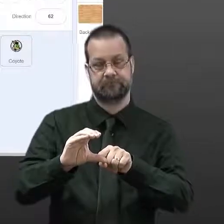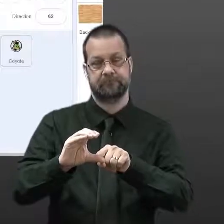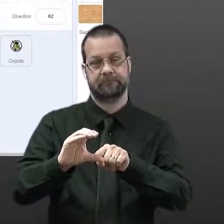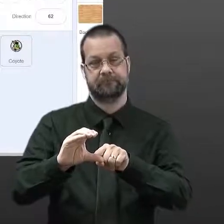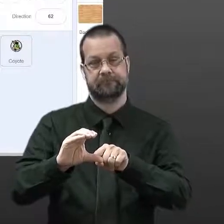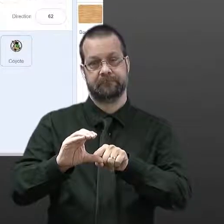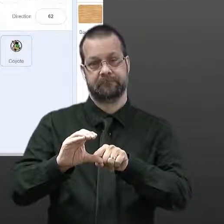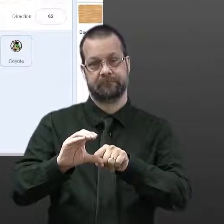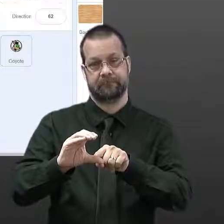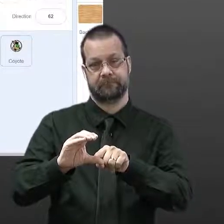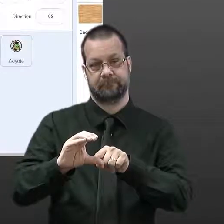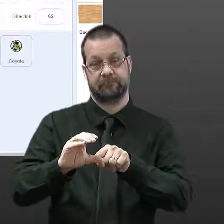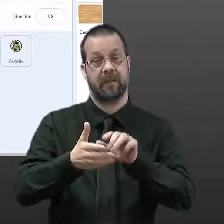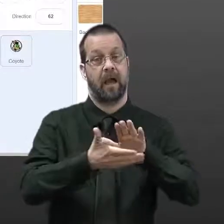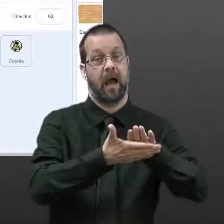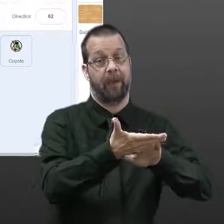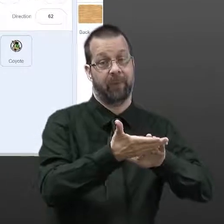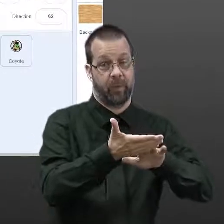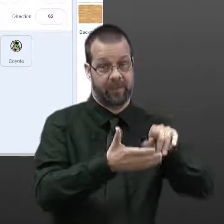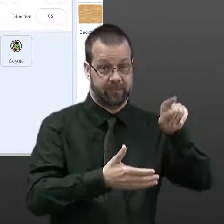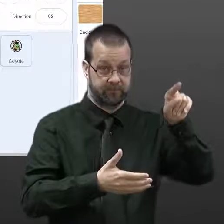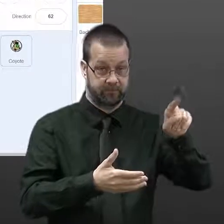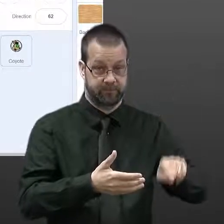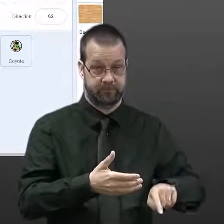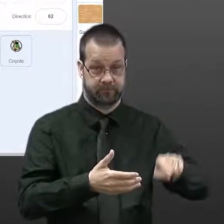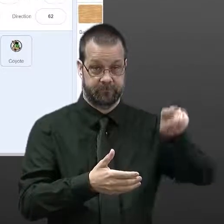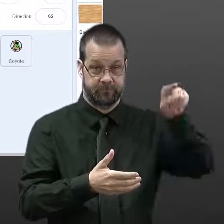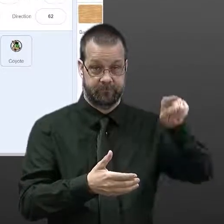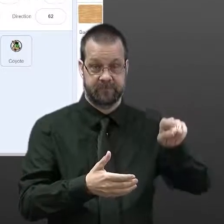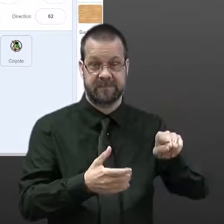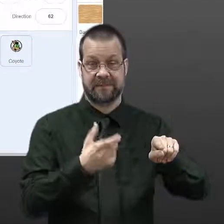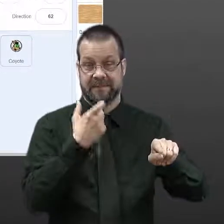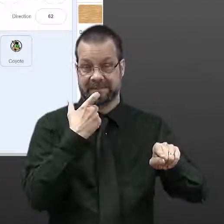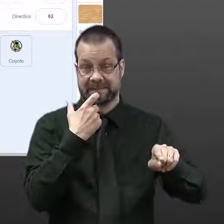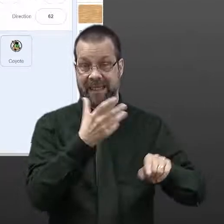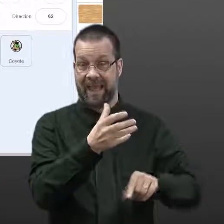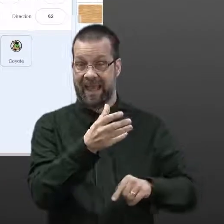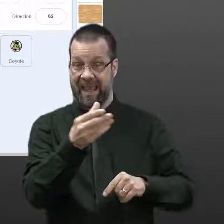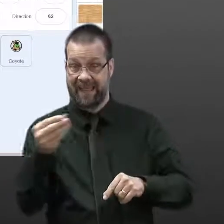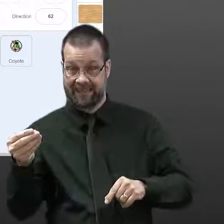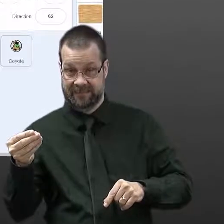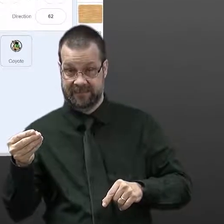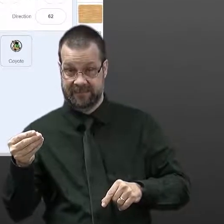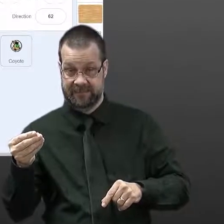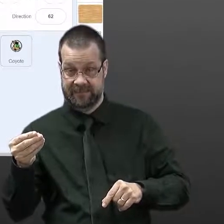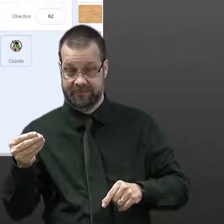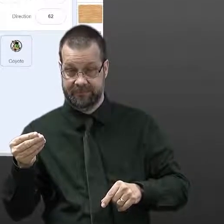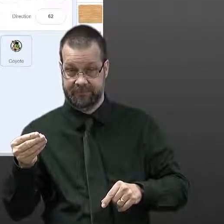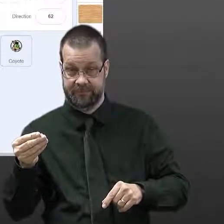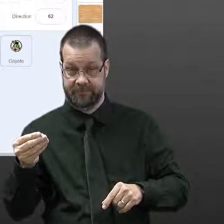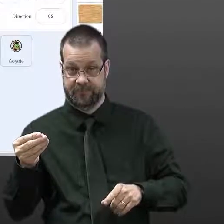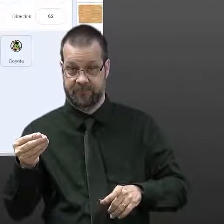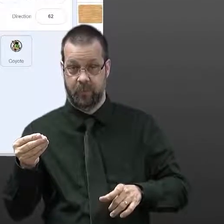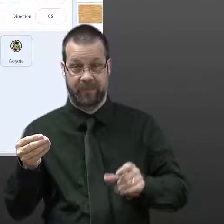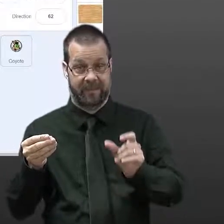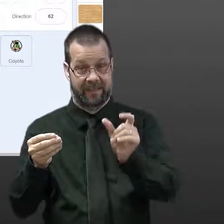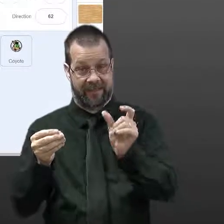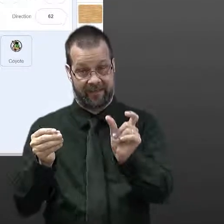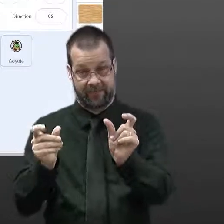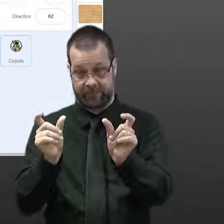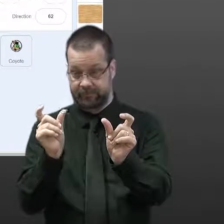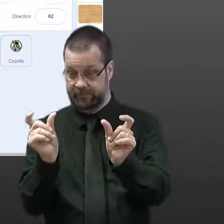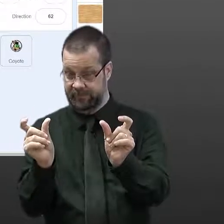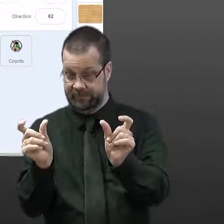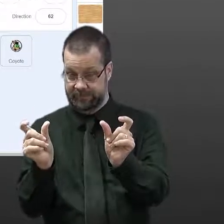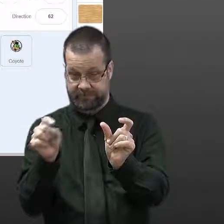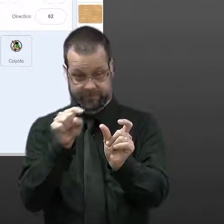And this time we are going to get from operators a block that says and on it, because we